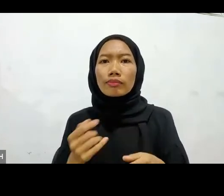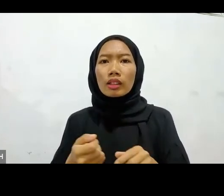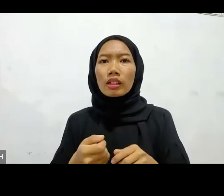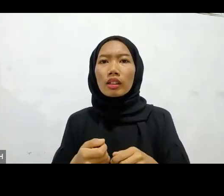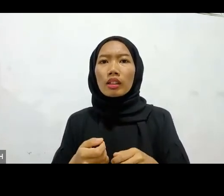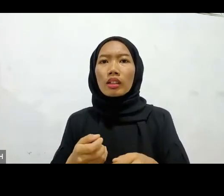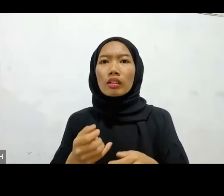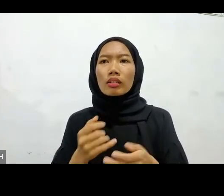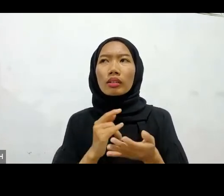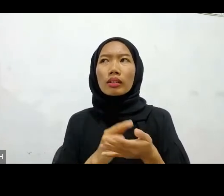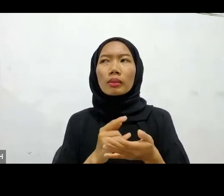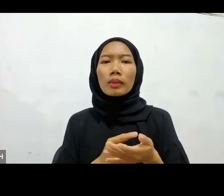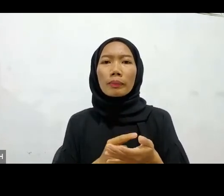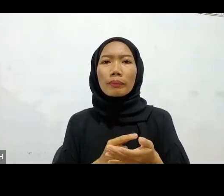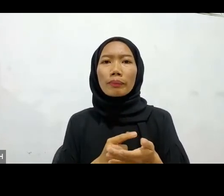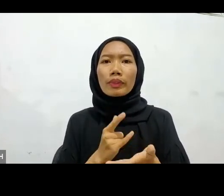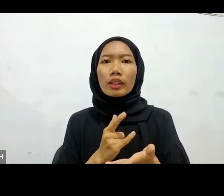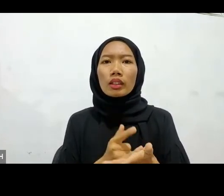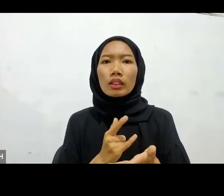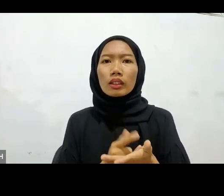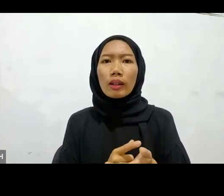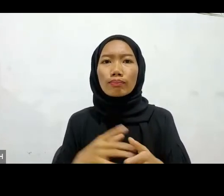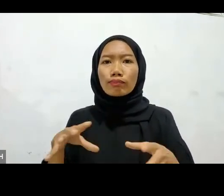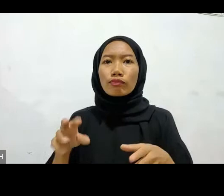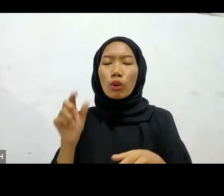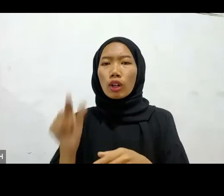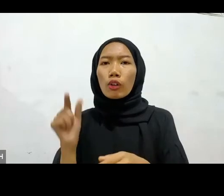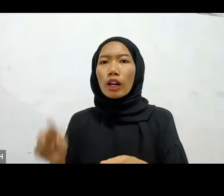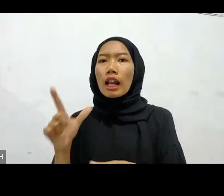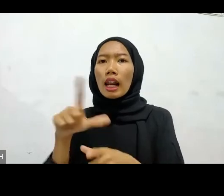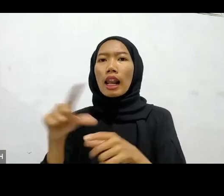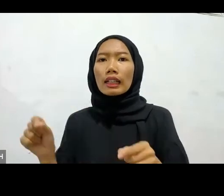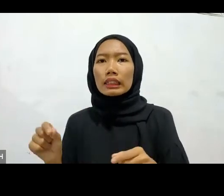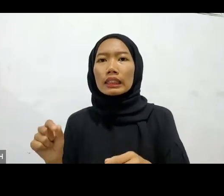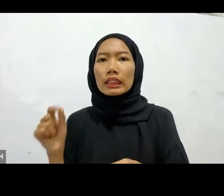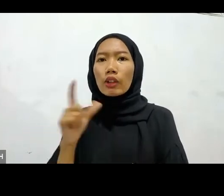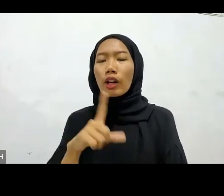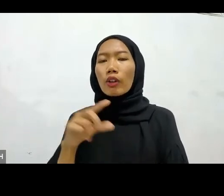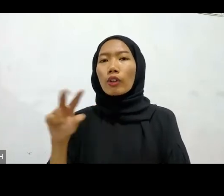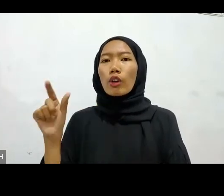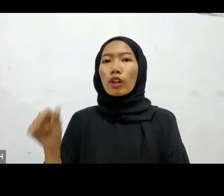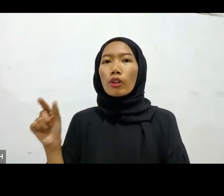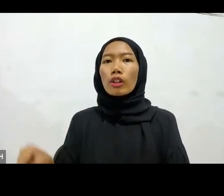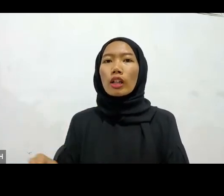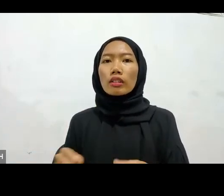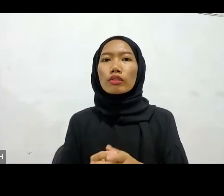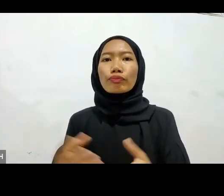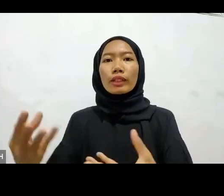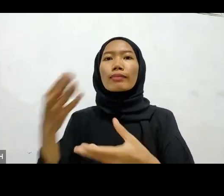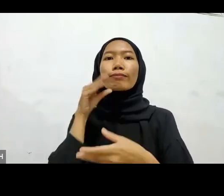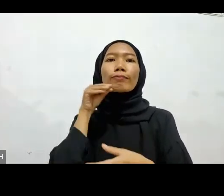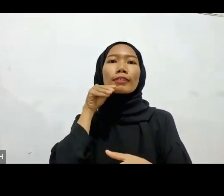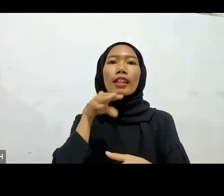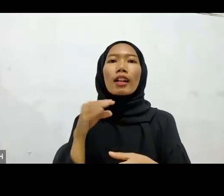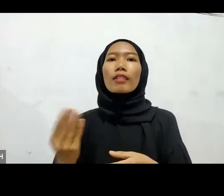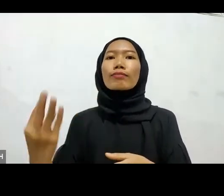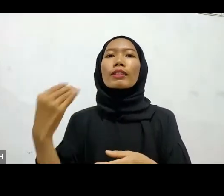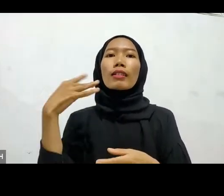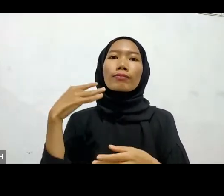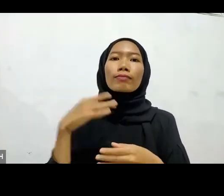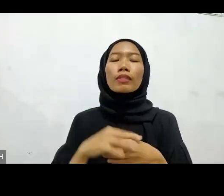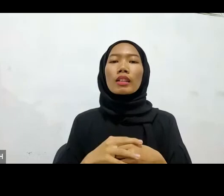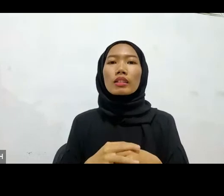I don't know, I'm happy to hear other people's takes on it, but that implementation conversation is more important maybe than